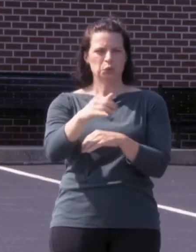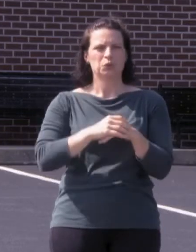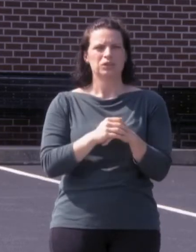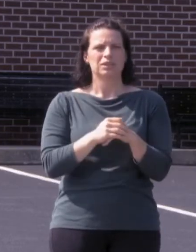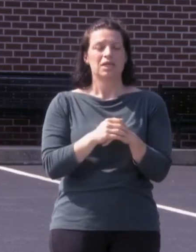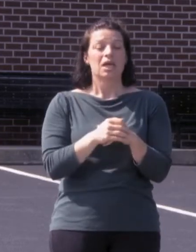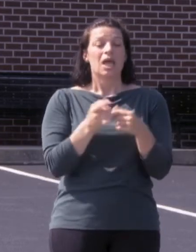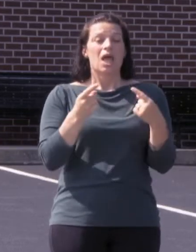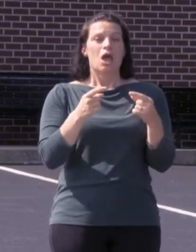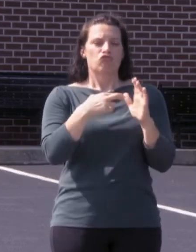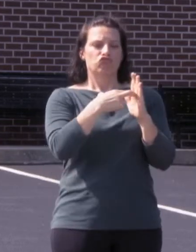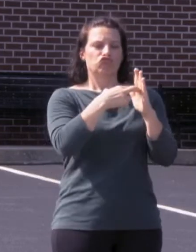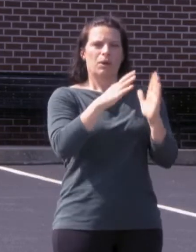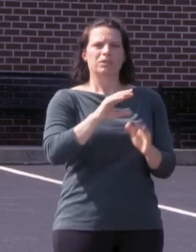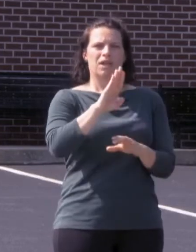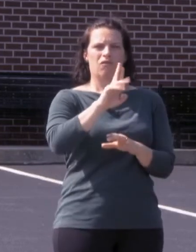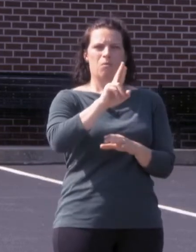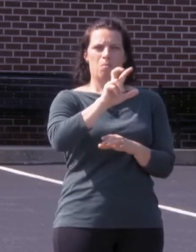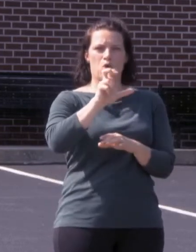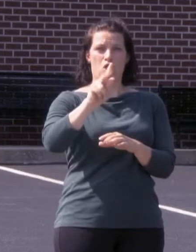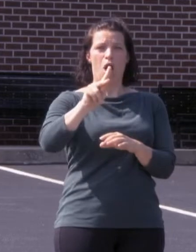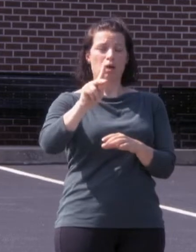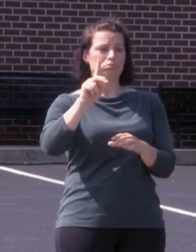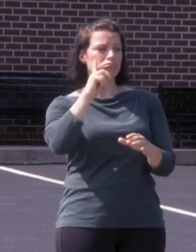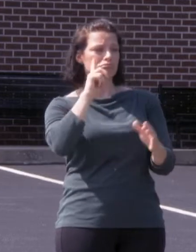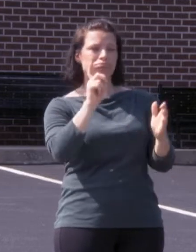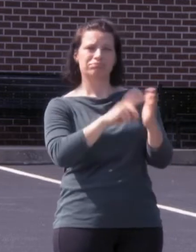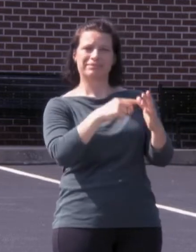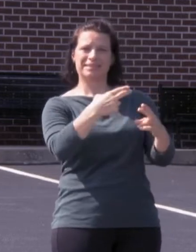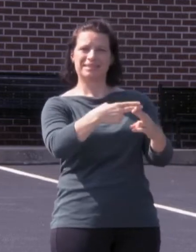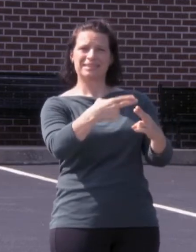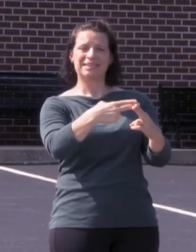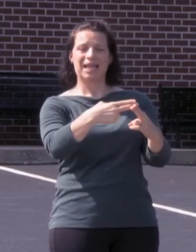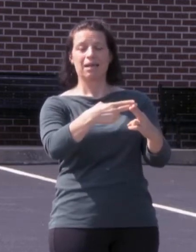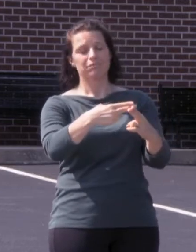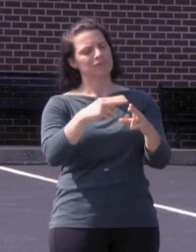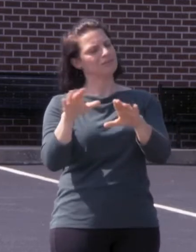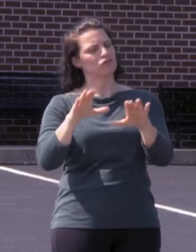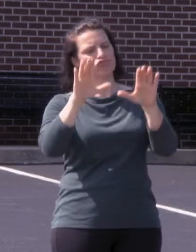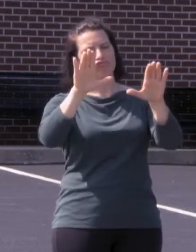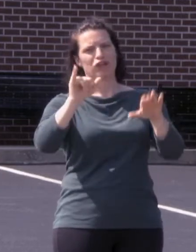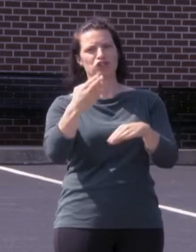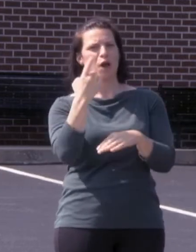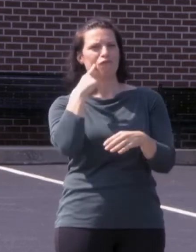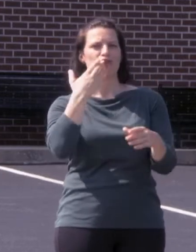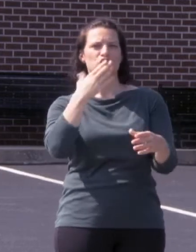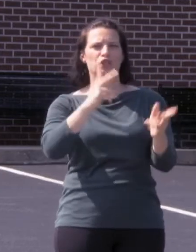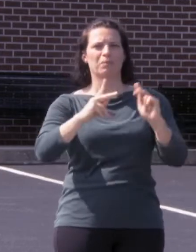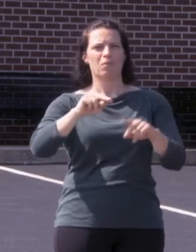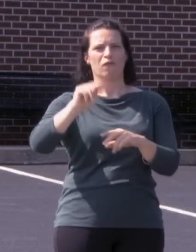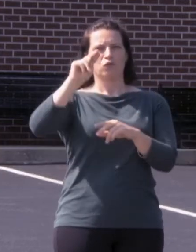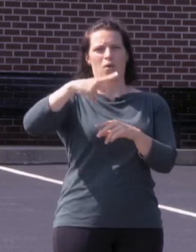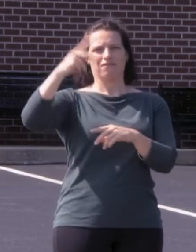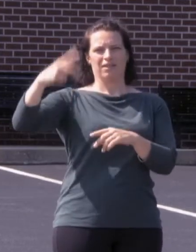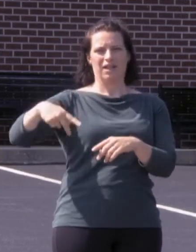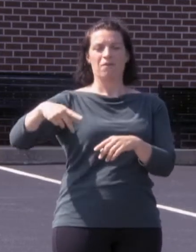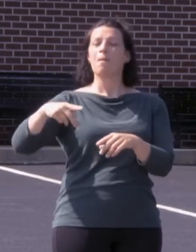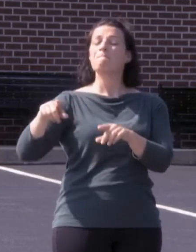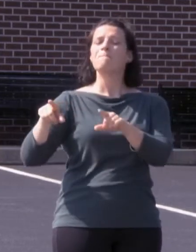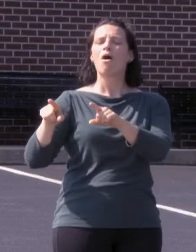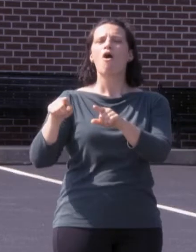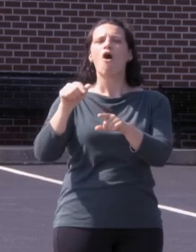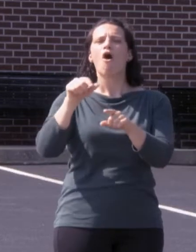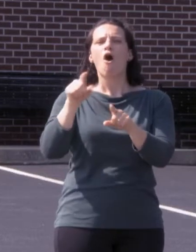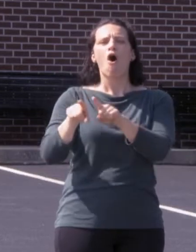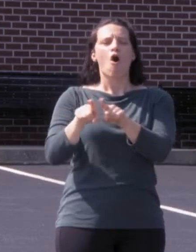while Representative Bullock was recognized and no doubt does a great job for the good people of North Philadelphia, she's also here